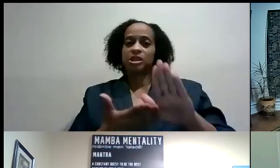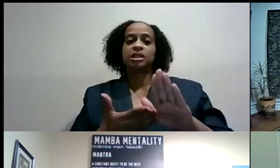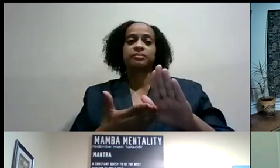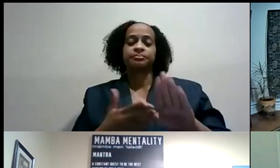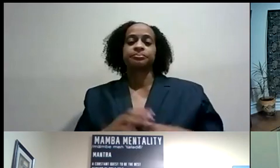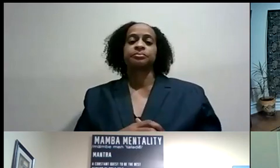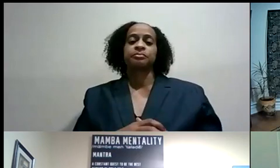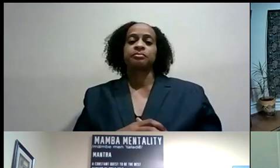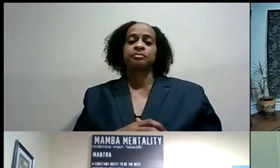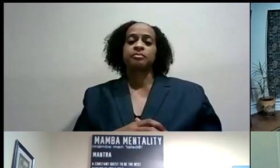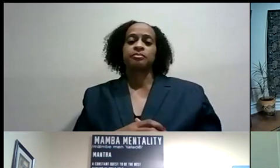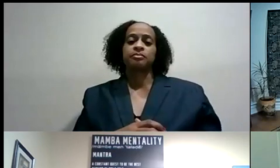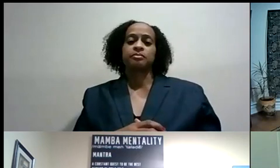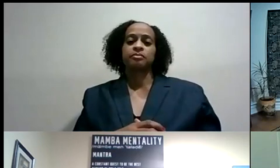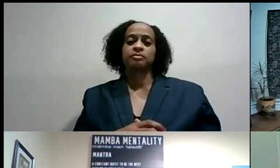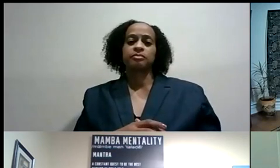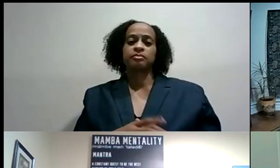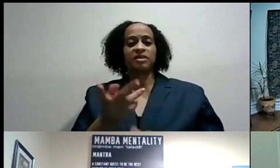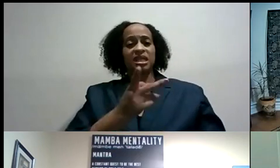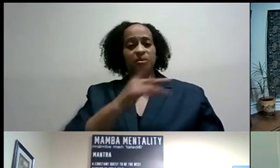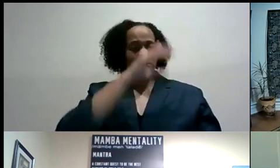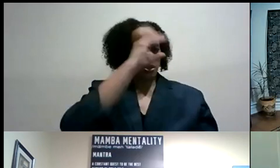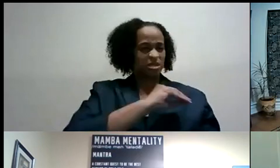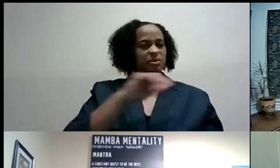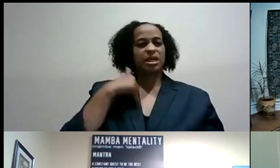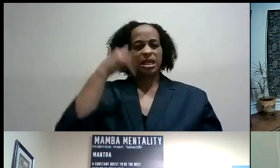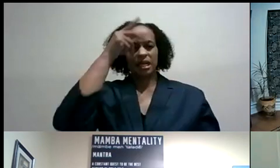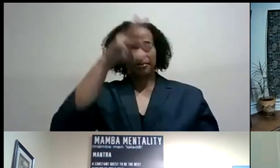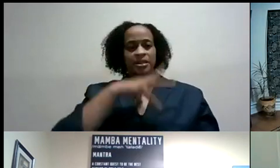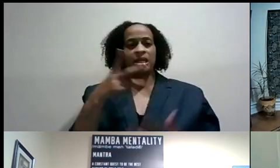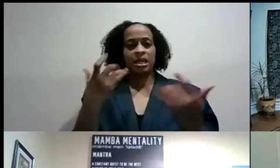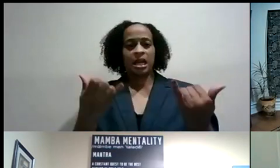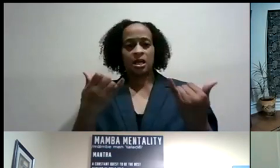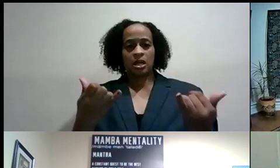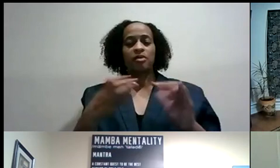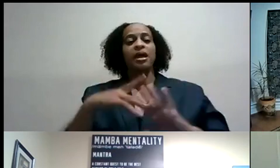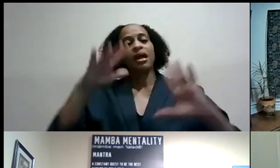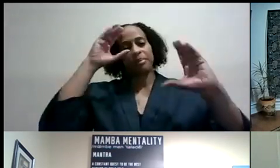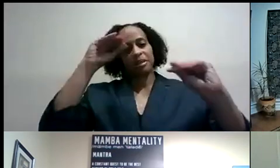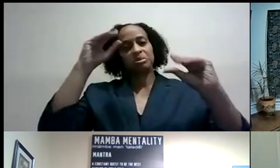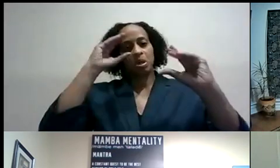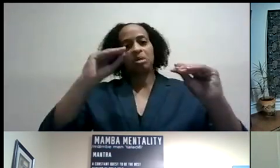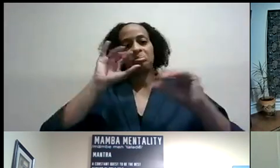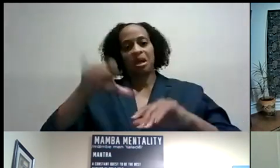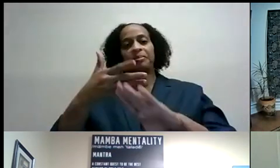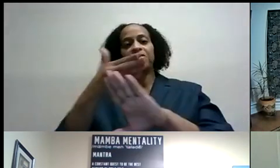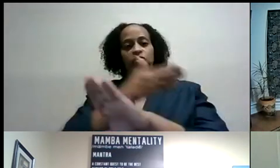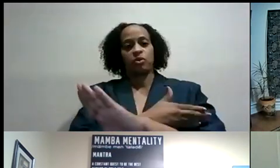think these boys, these men, they were young men now, had been taught that.